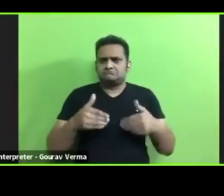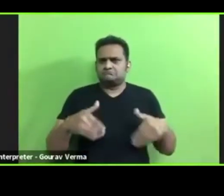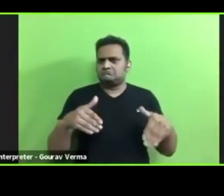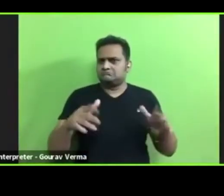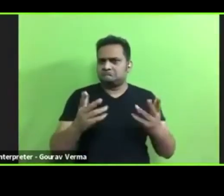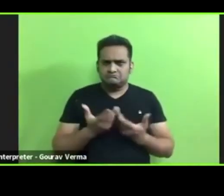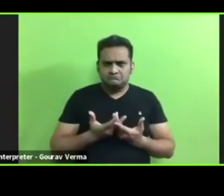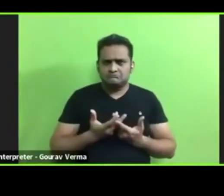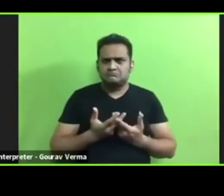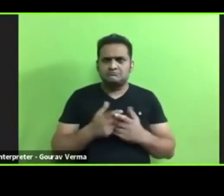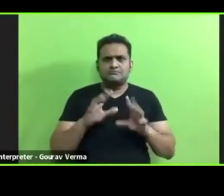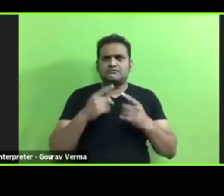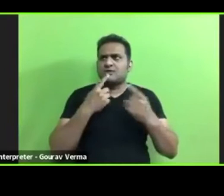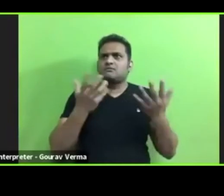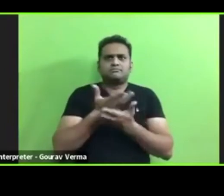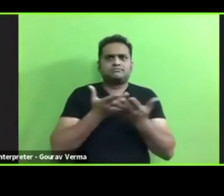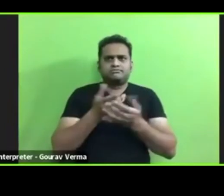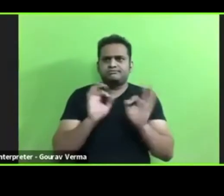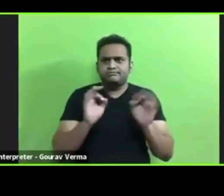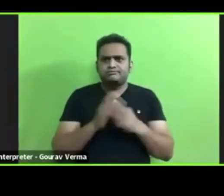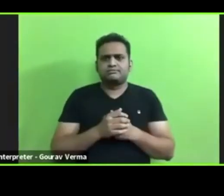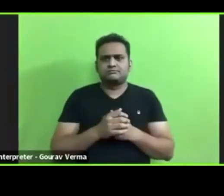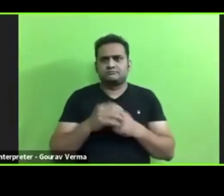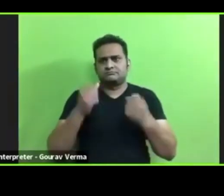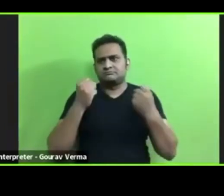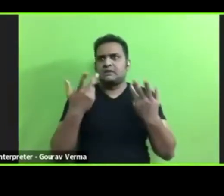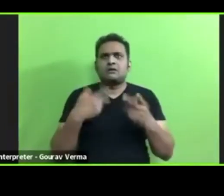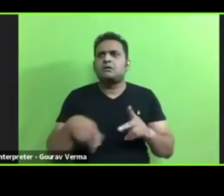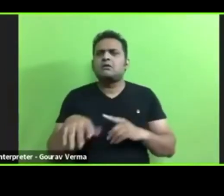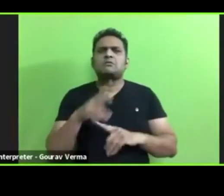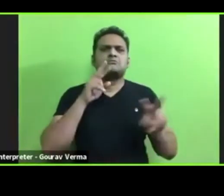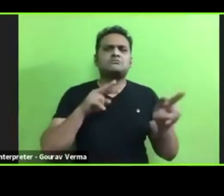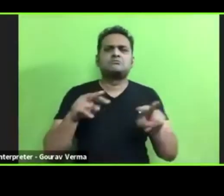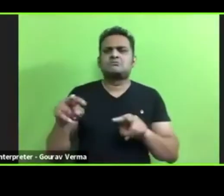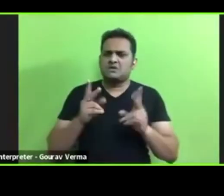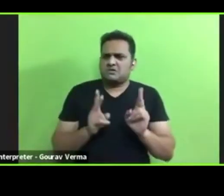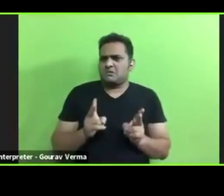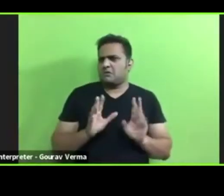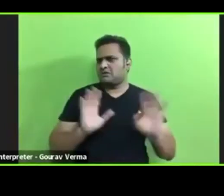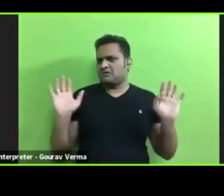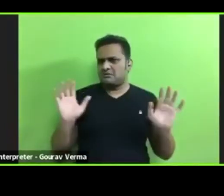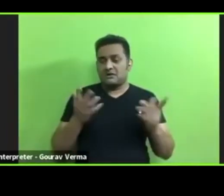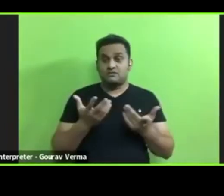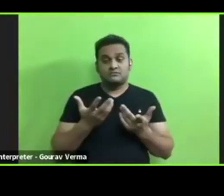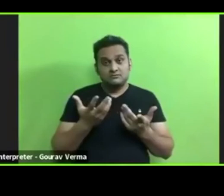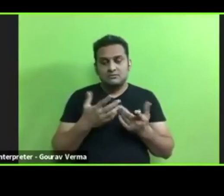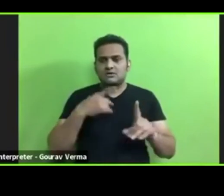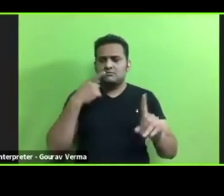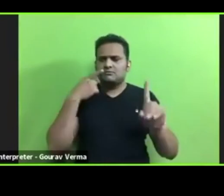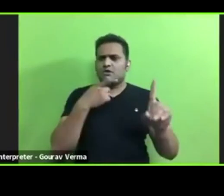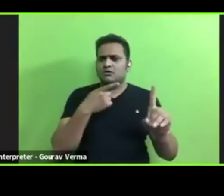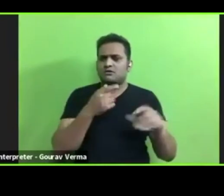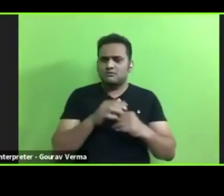unspoken, non-discussed, many times normalized, is a fact. A final point